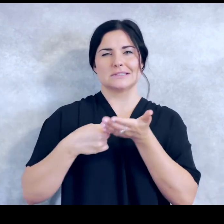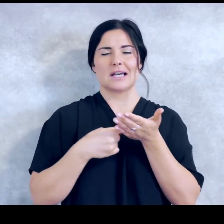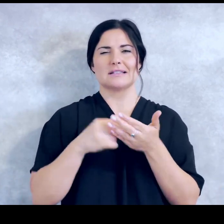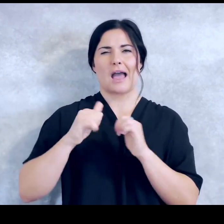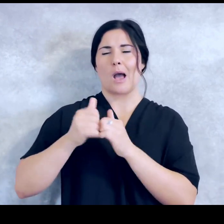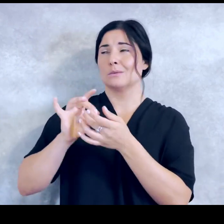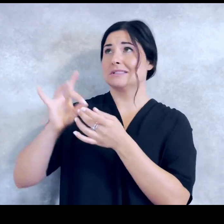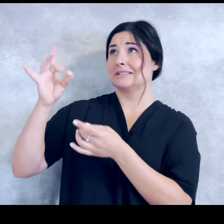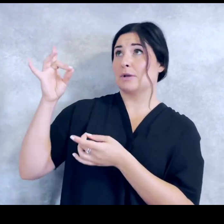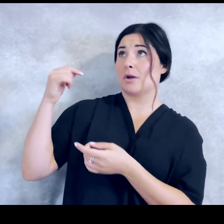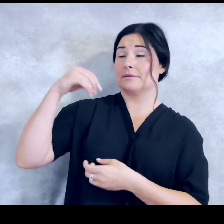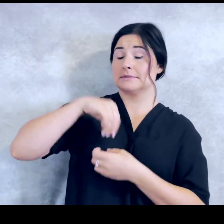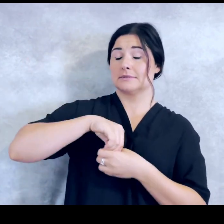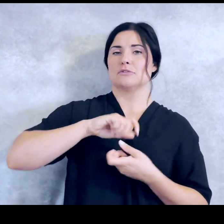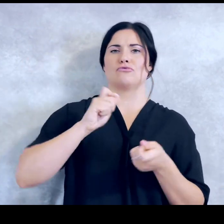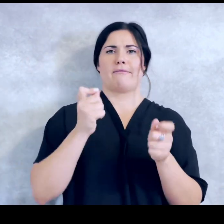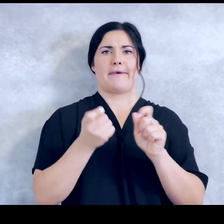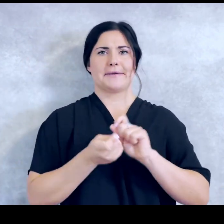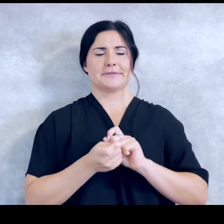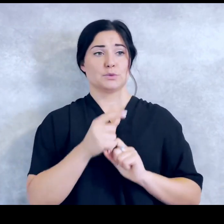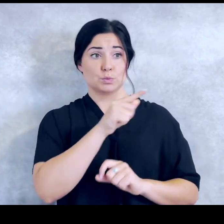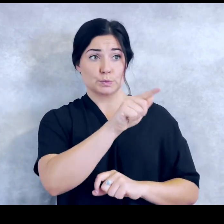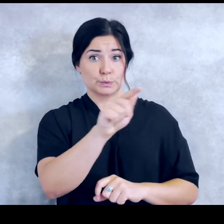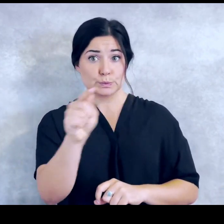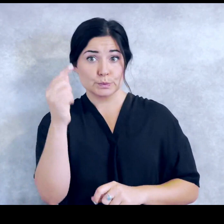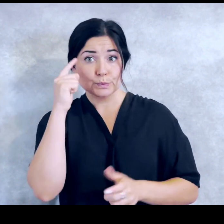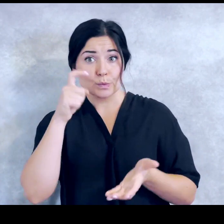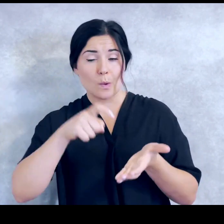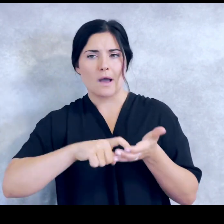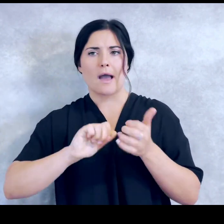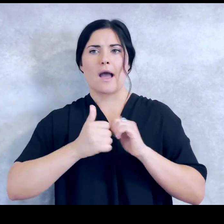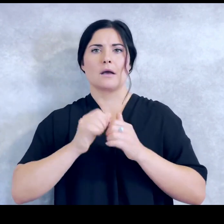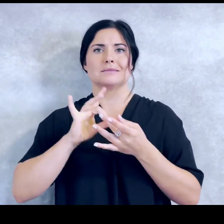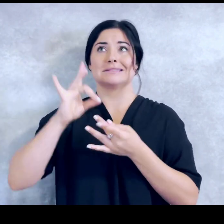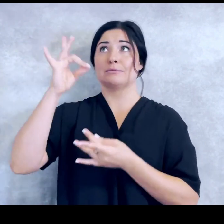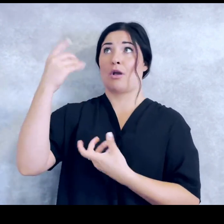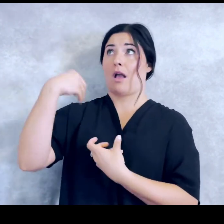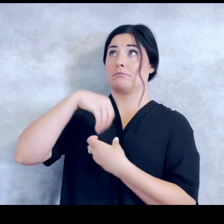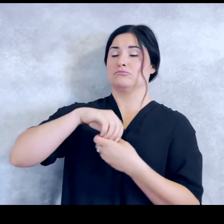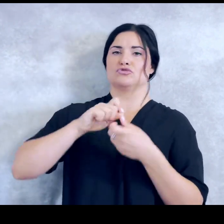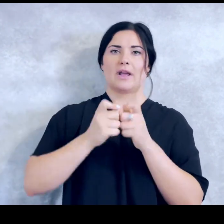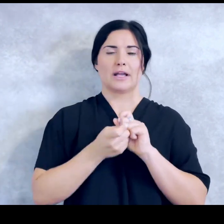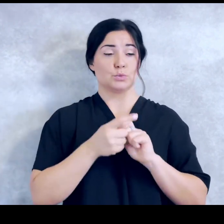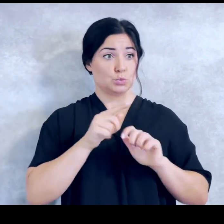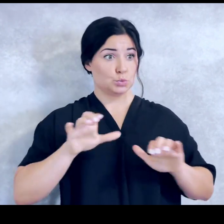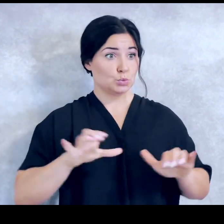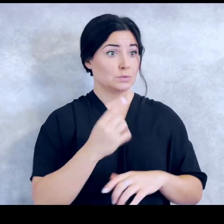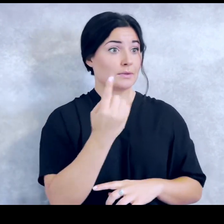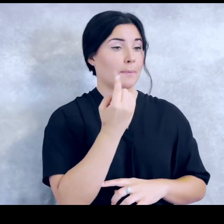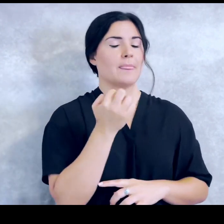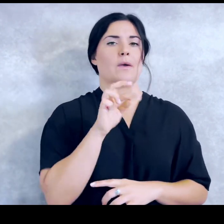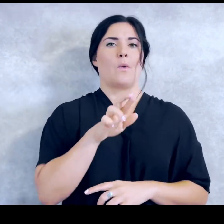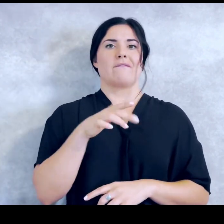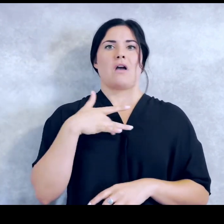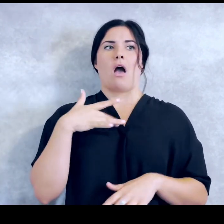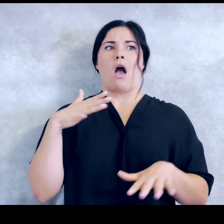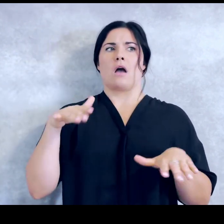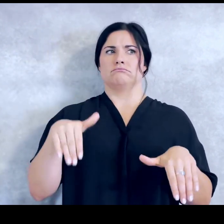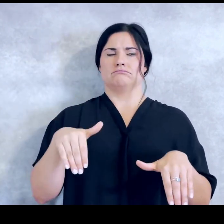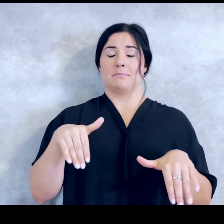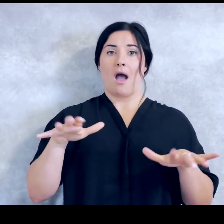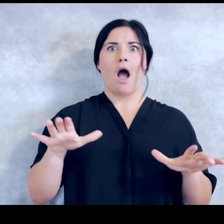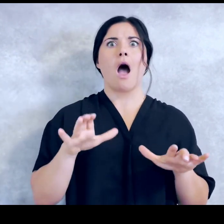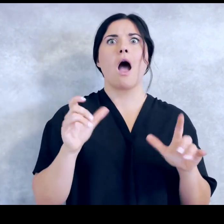us. Yeah. What areas have you seen in your own life where the Spirit has transformed you to either do something that you didn't think you could do, or